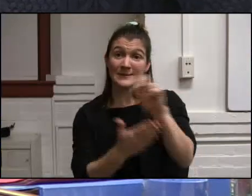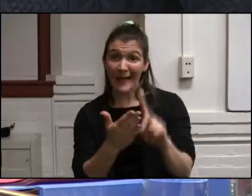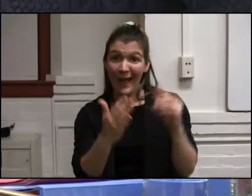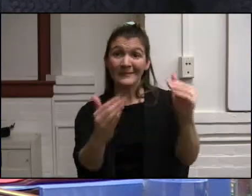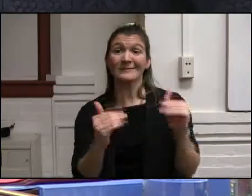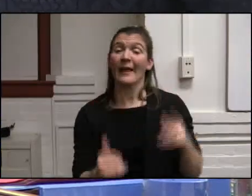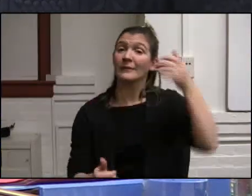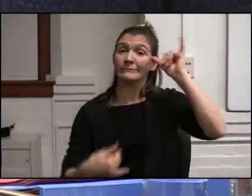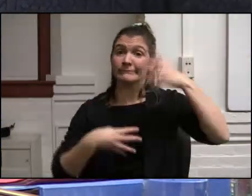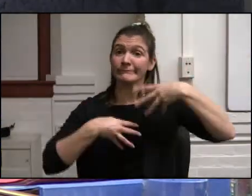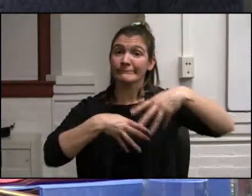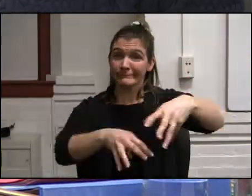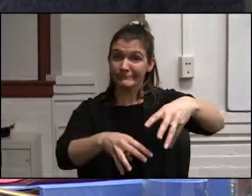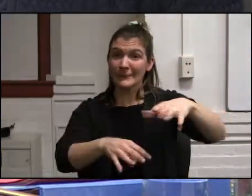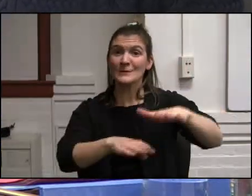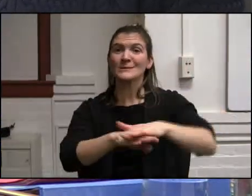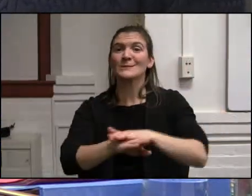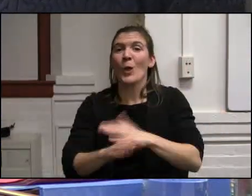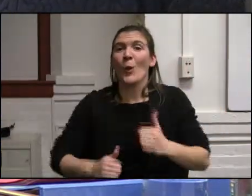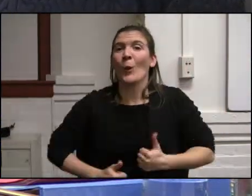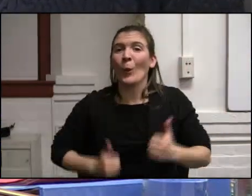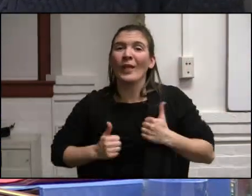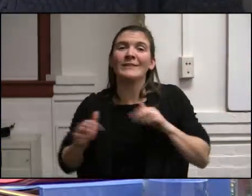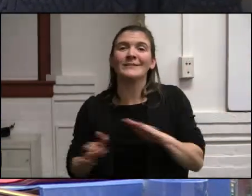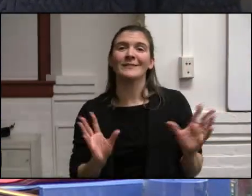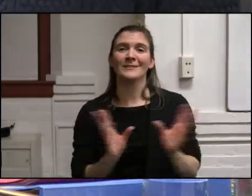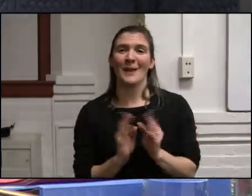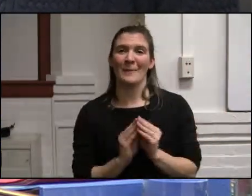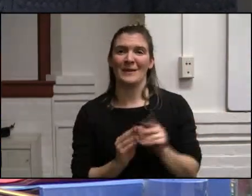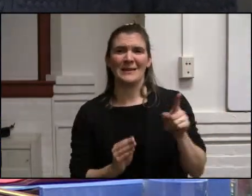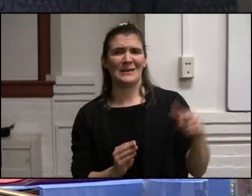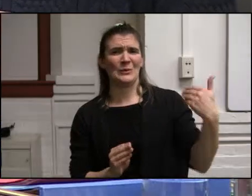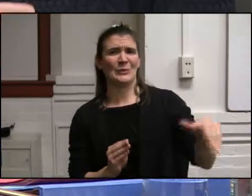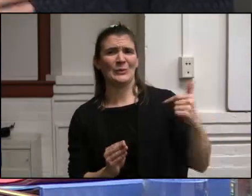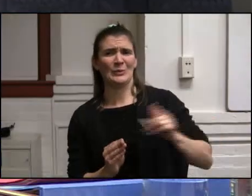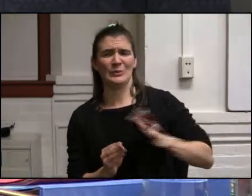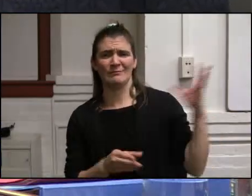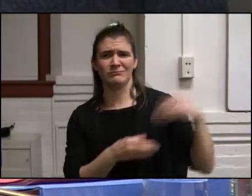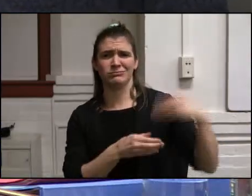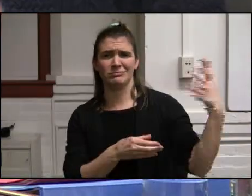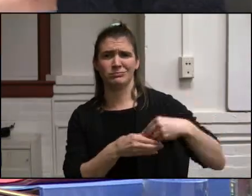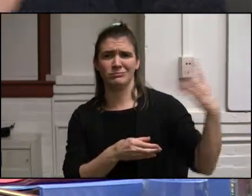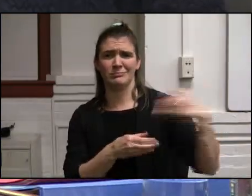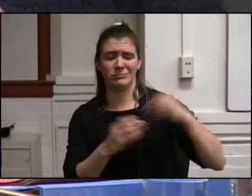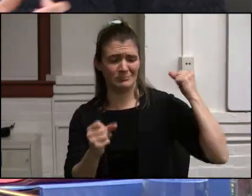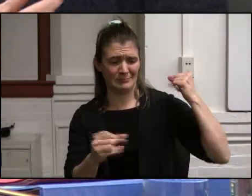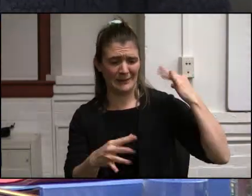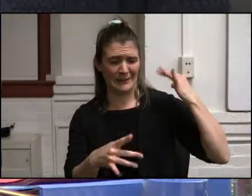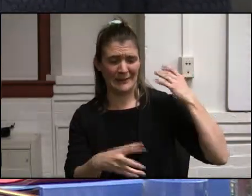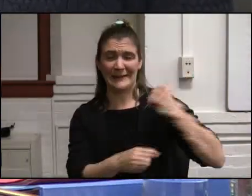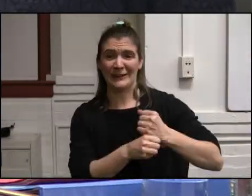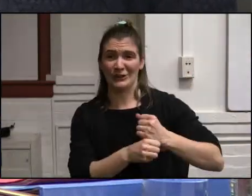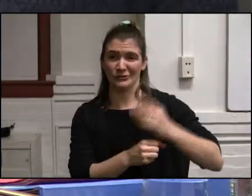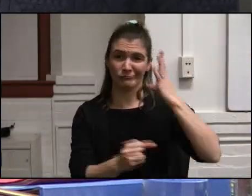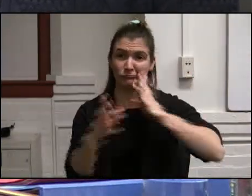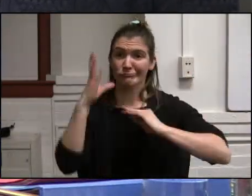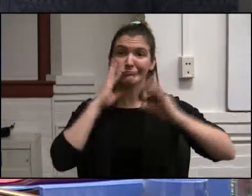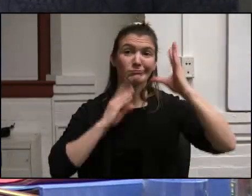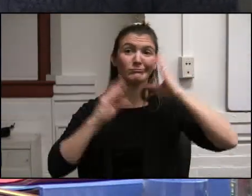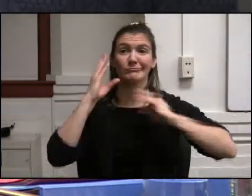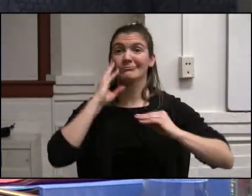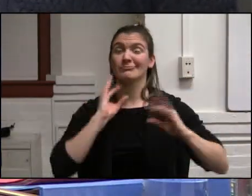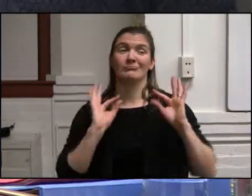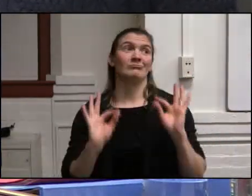and the Strolling of the Heifers Slow Living Summit. He's a person who has been deep into this work in a variety of